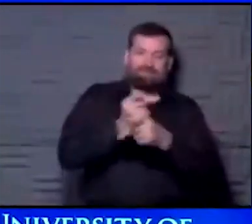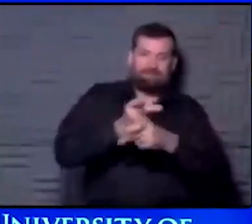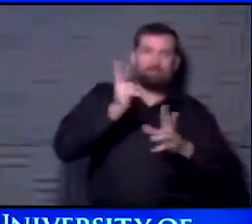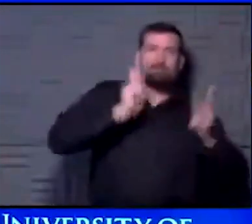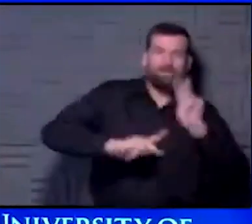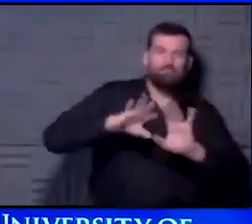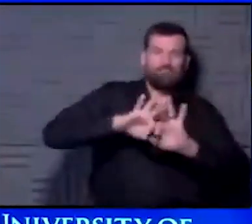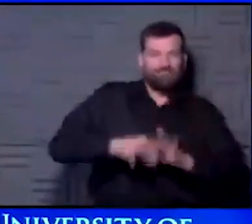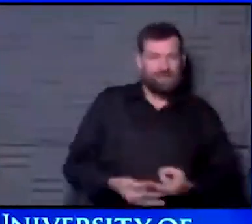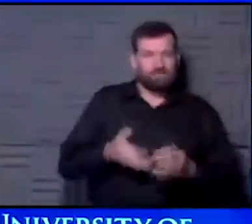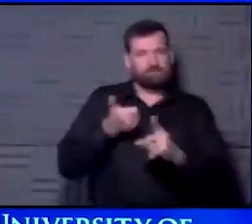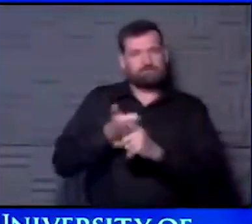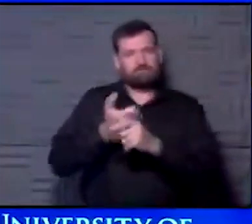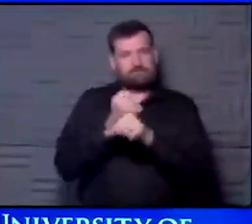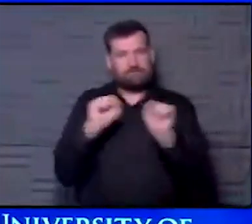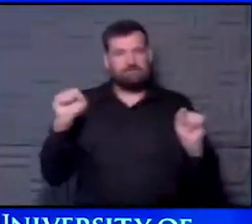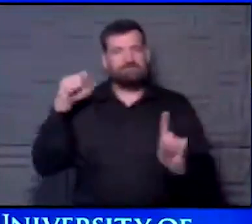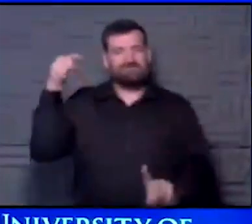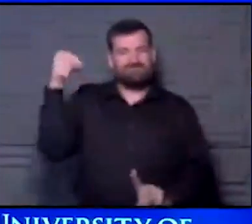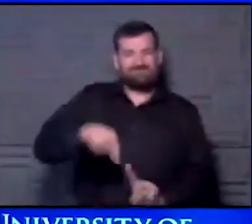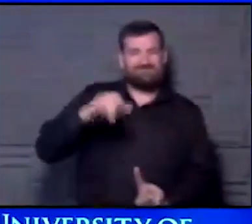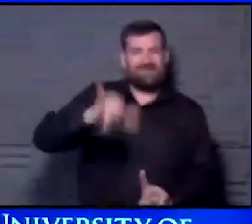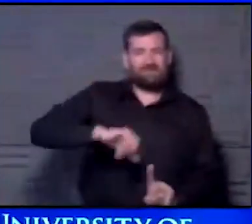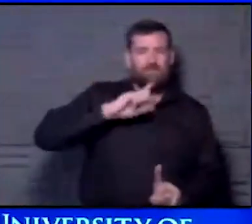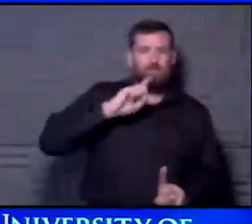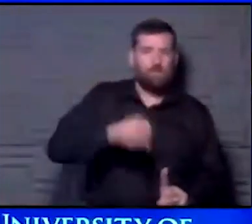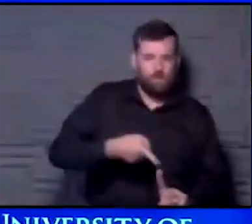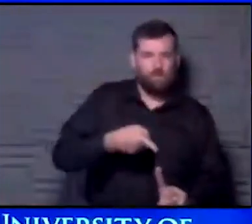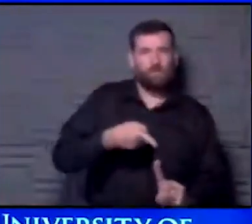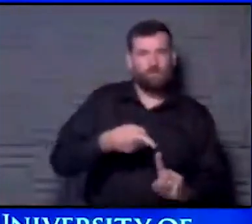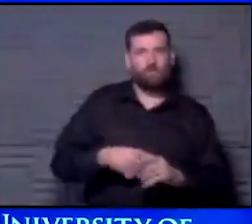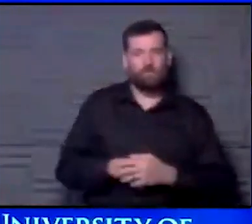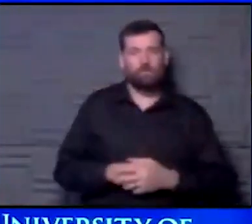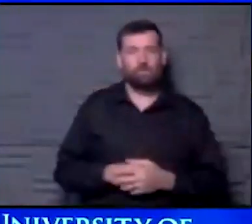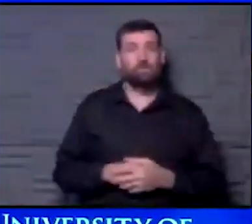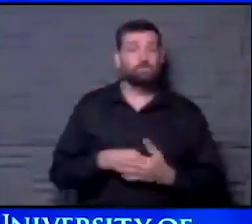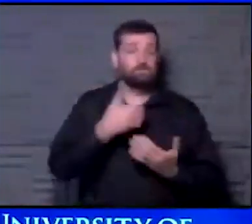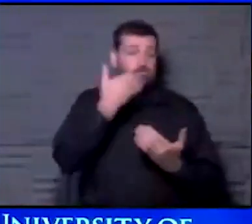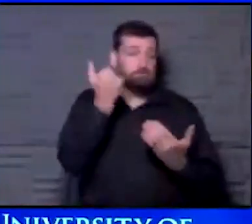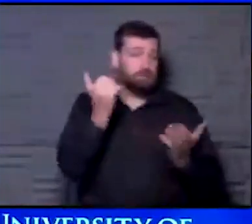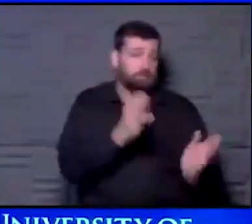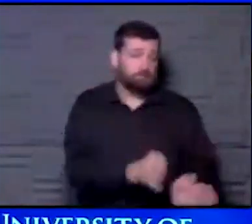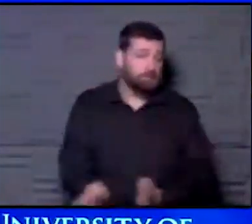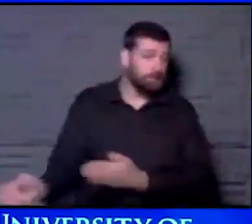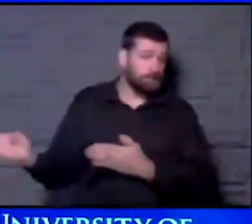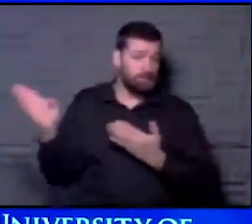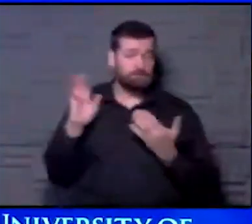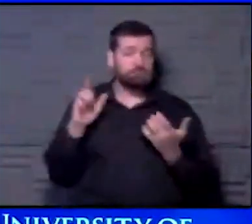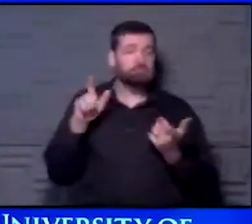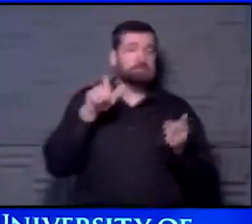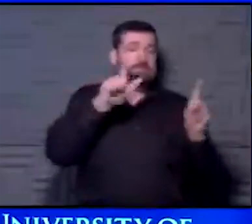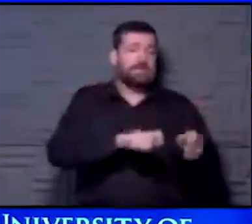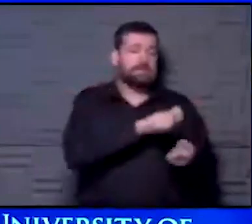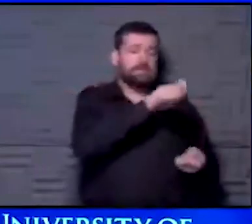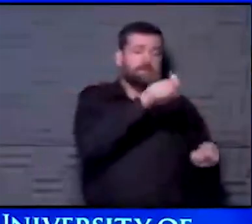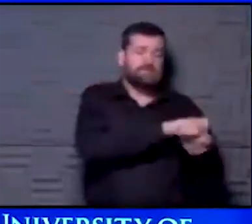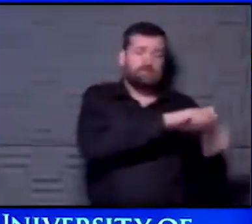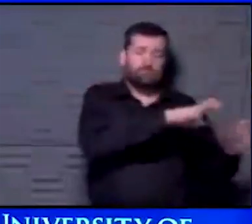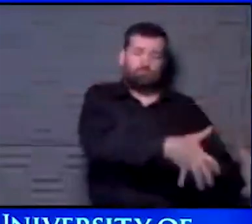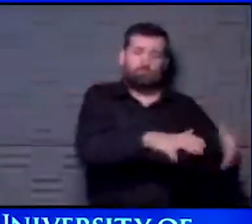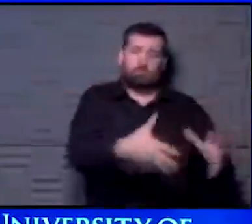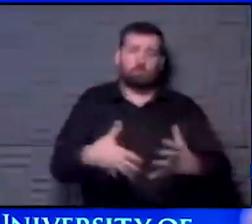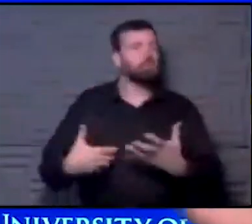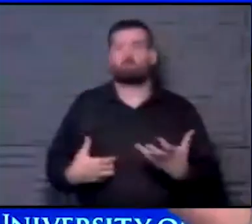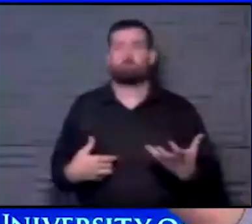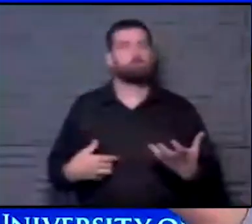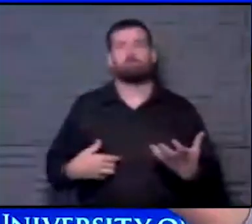keep families safe. That should be the goal of testing. So what's the best plan? To test select populations? No, the best